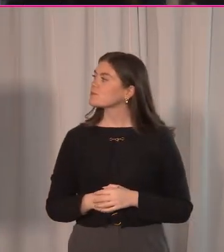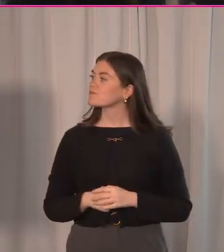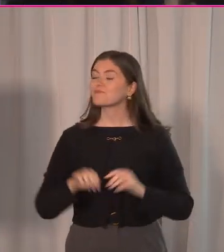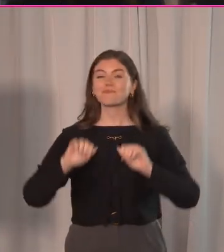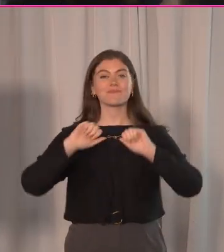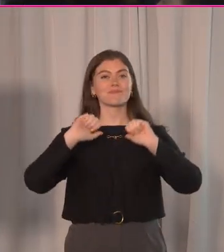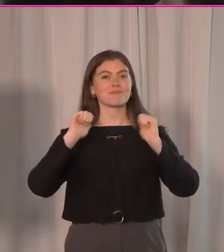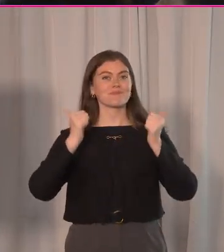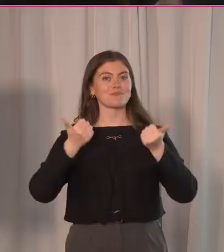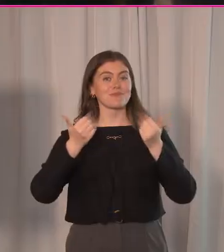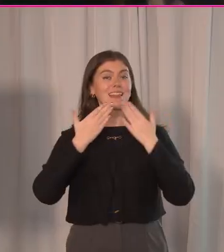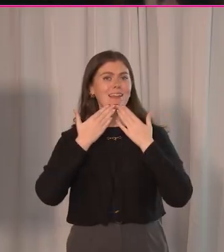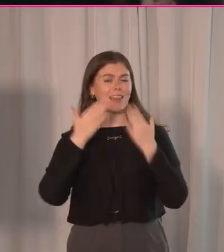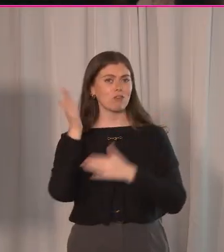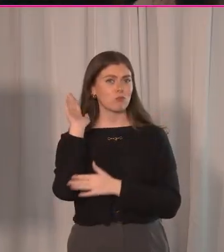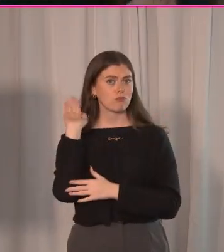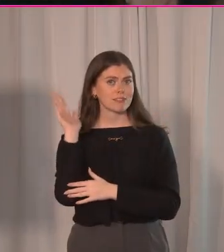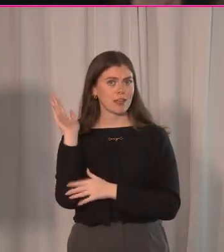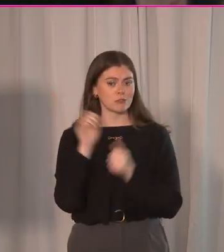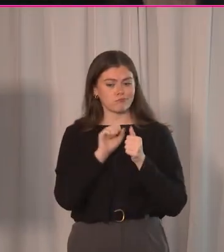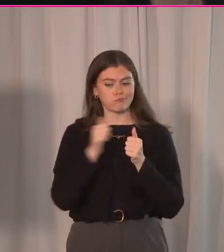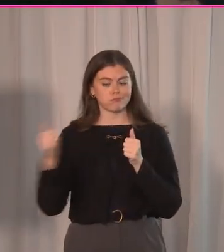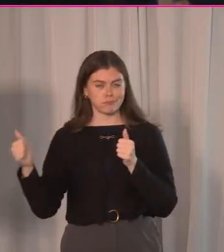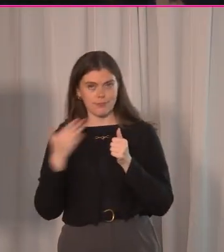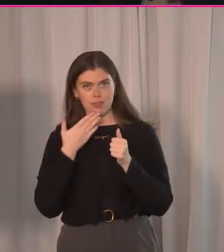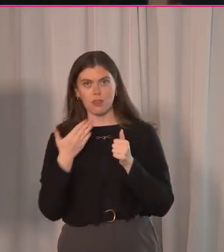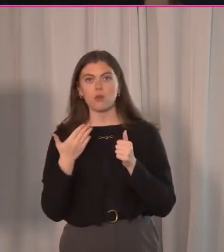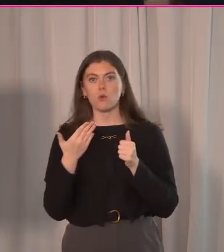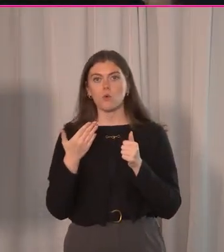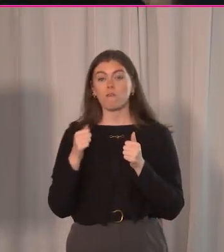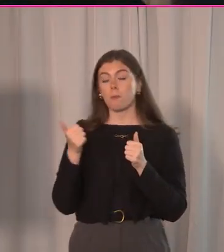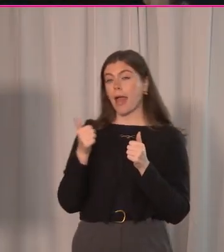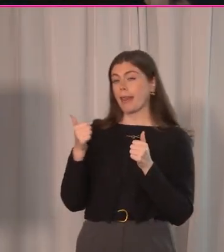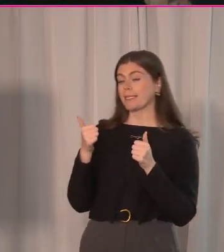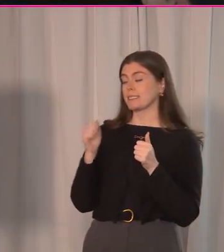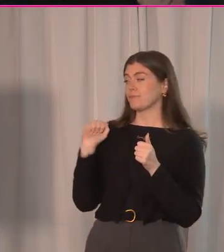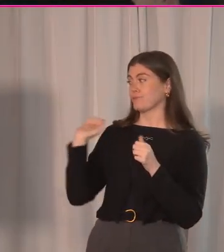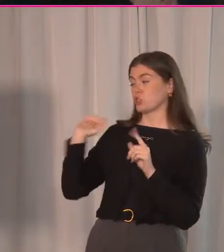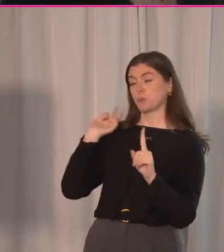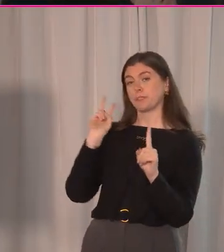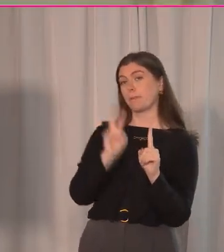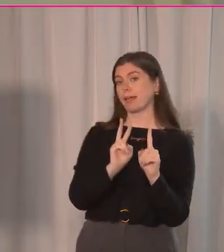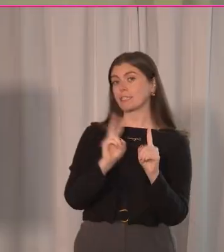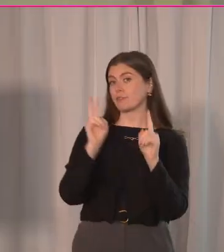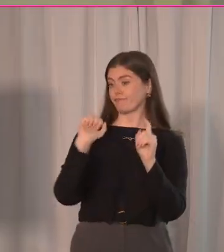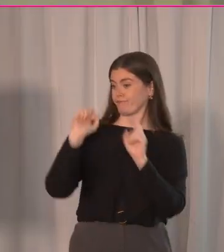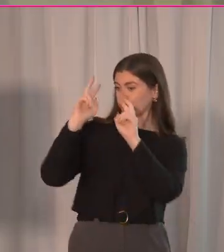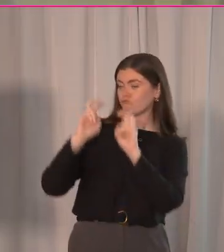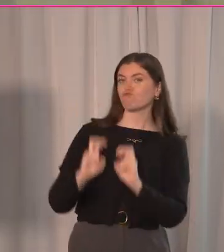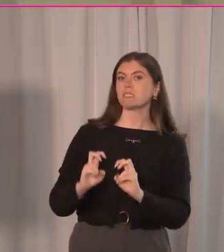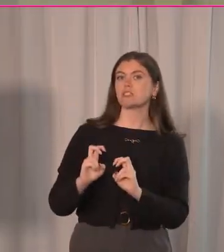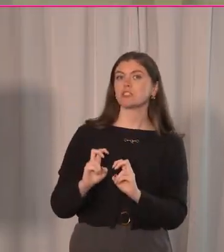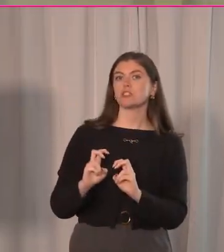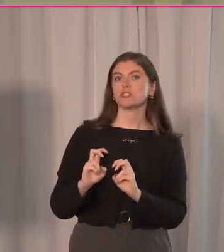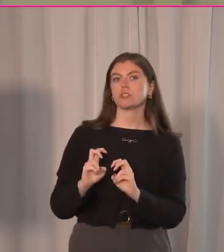Hi, thanks for your presentations. And I suppose just from Alison's perspective and the research that was